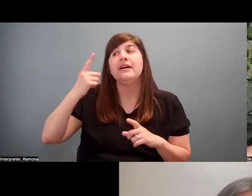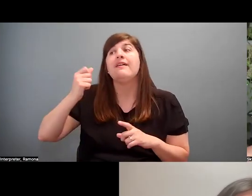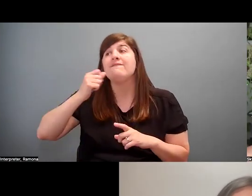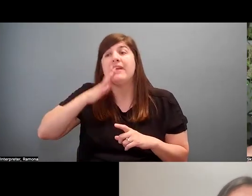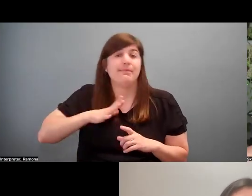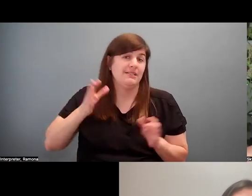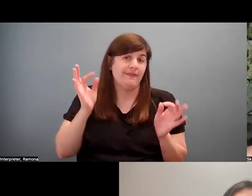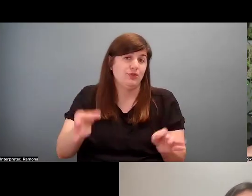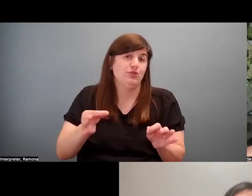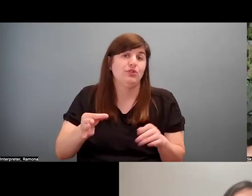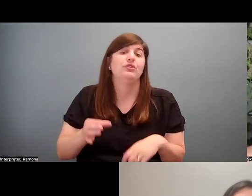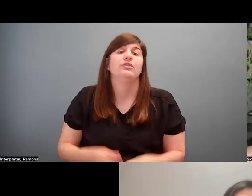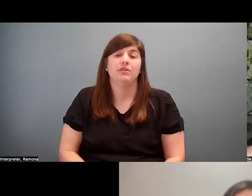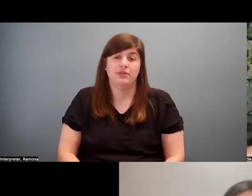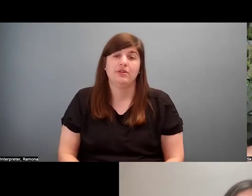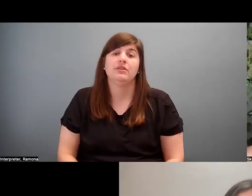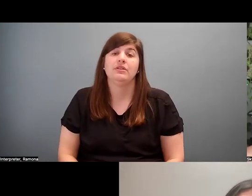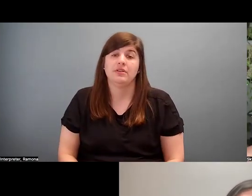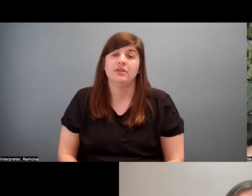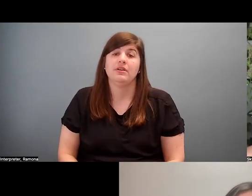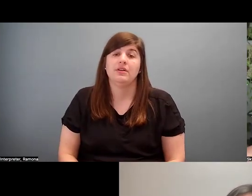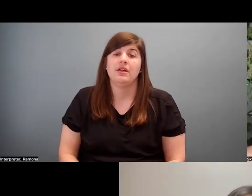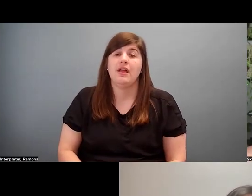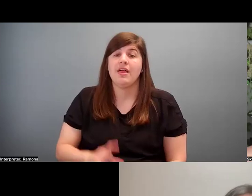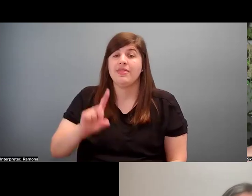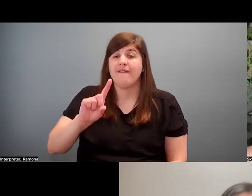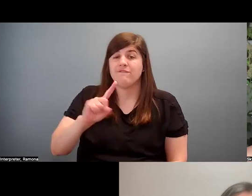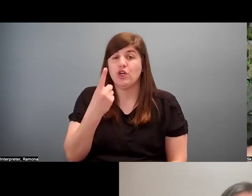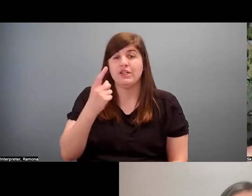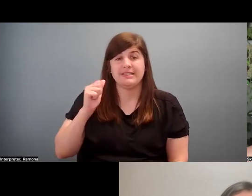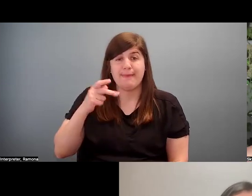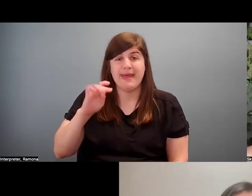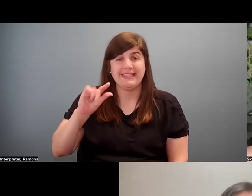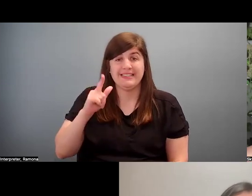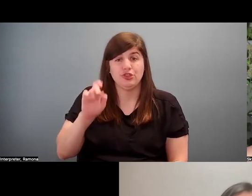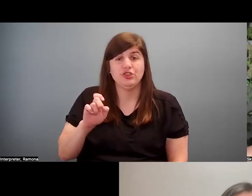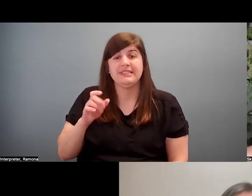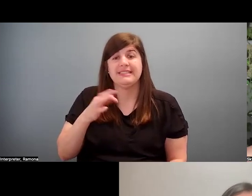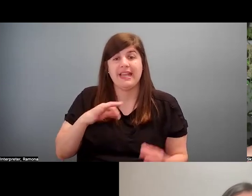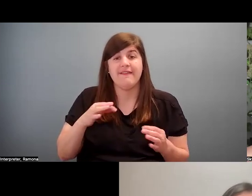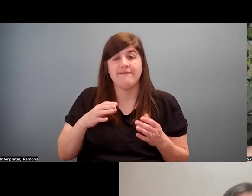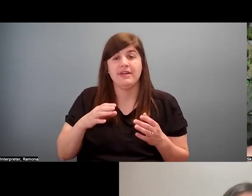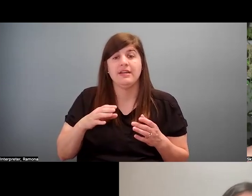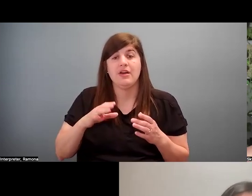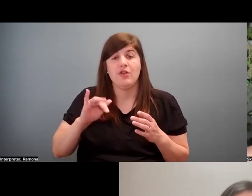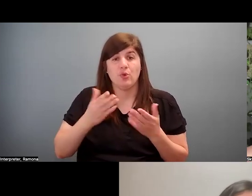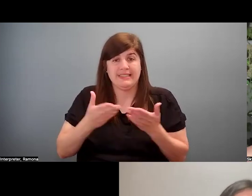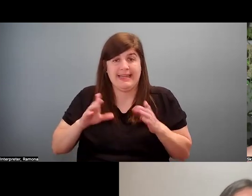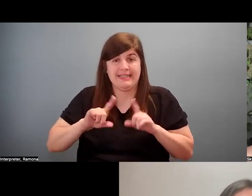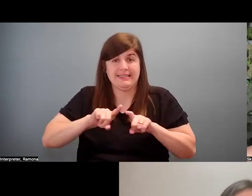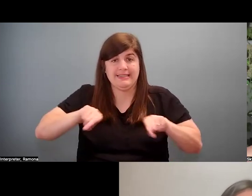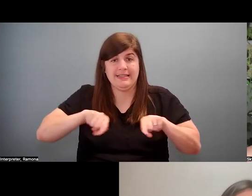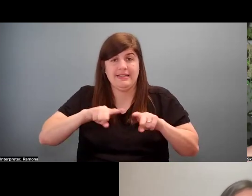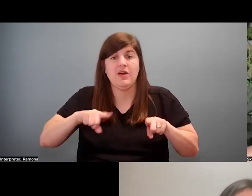sure, their very first appendage, instead of having the two rami that go like this, they Mhm. only have